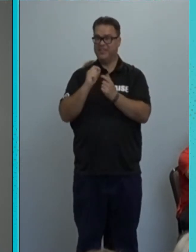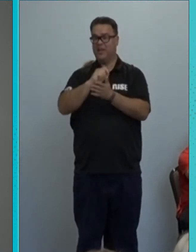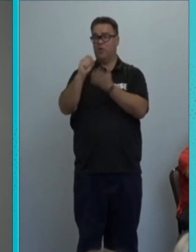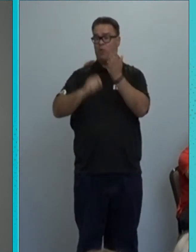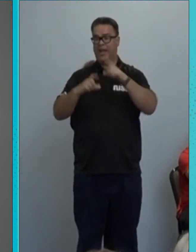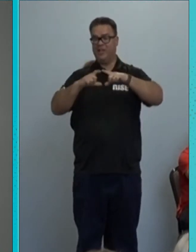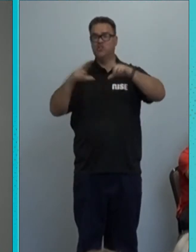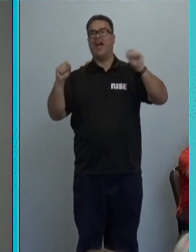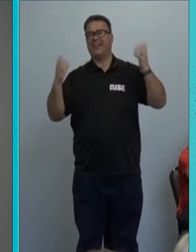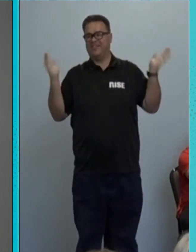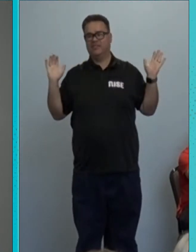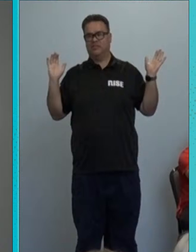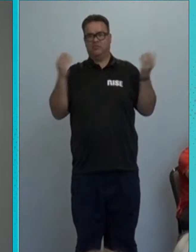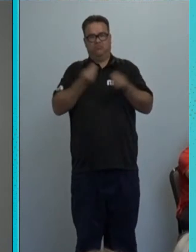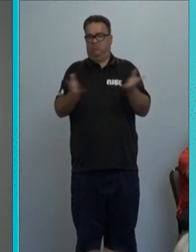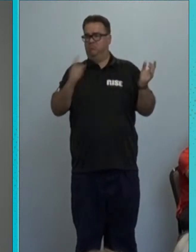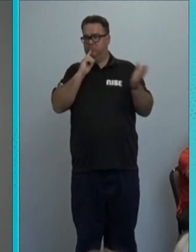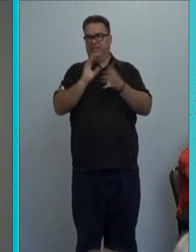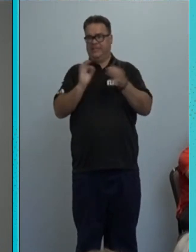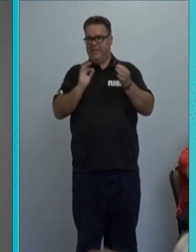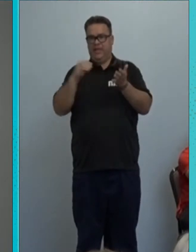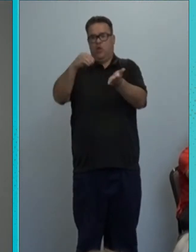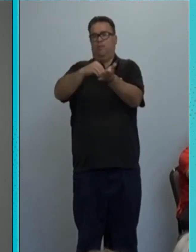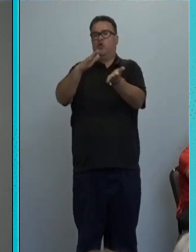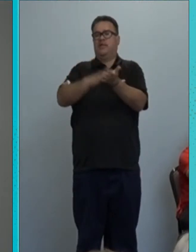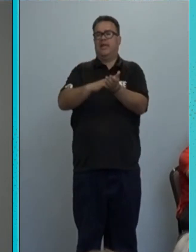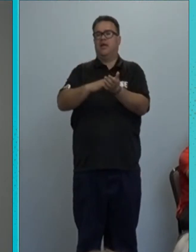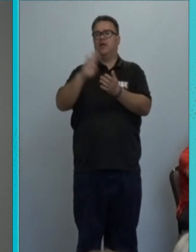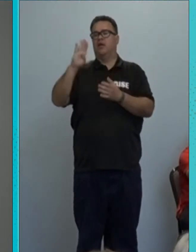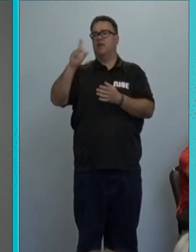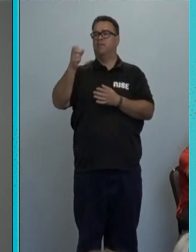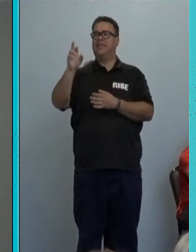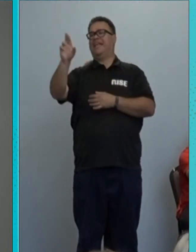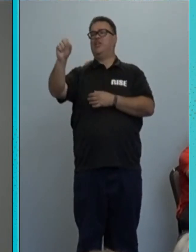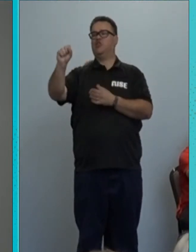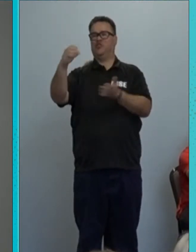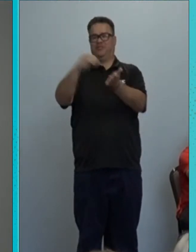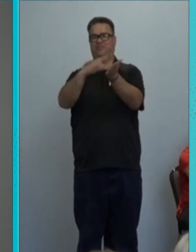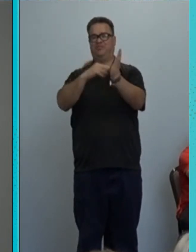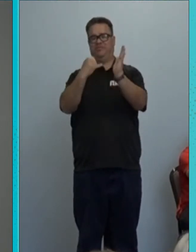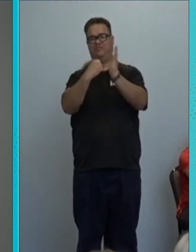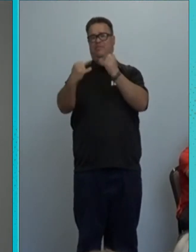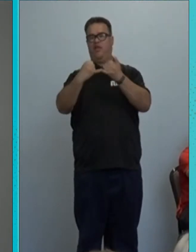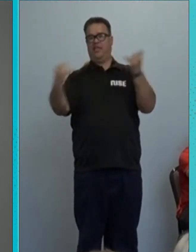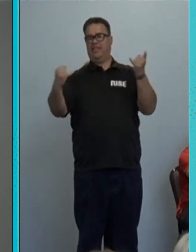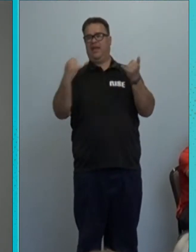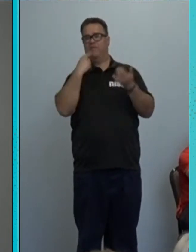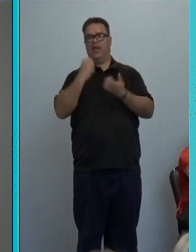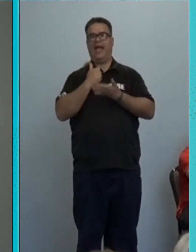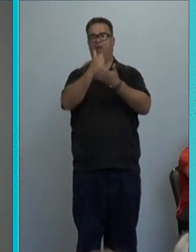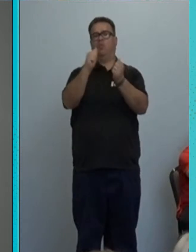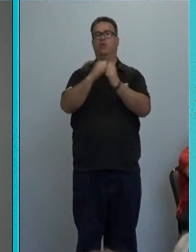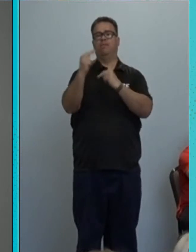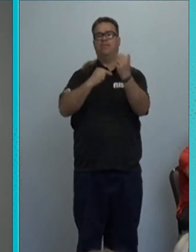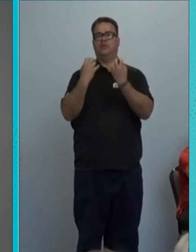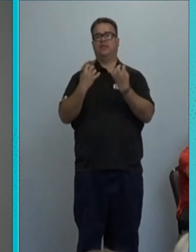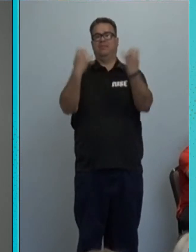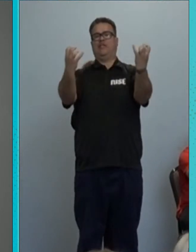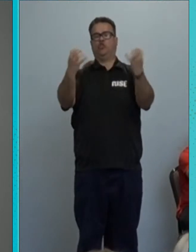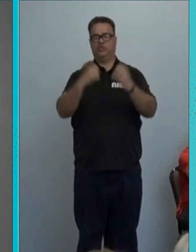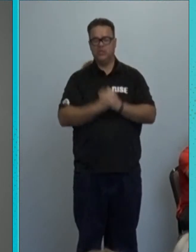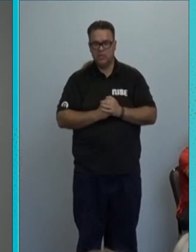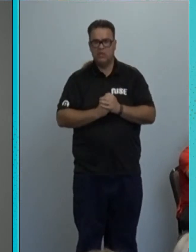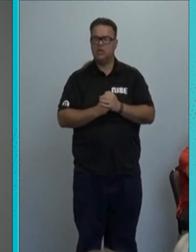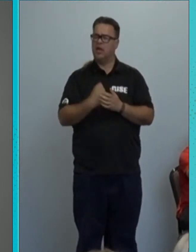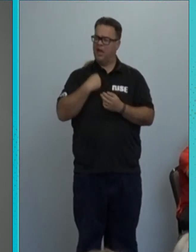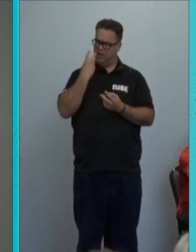a check and put bleachers on the memo line of the check. And